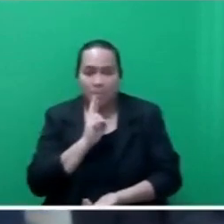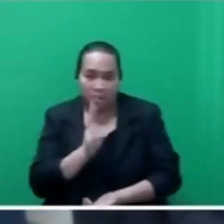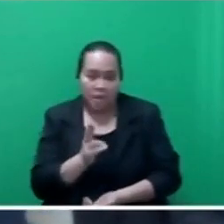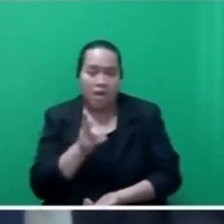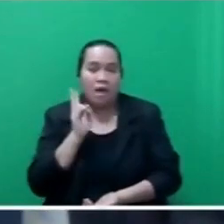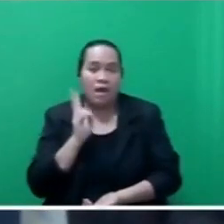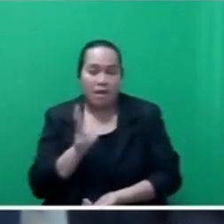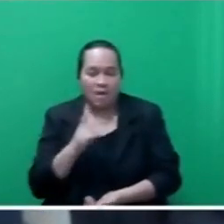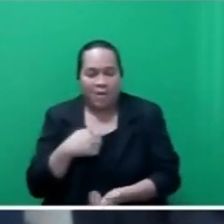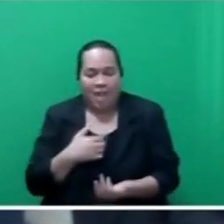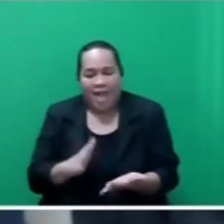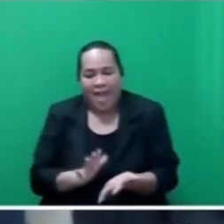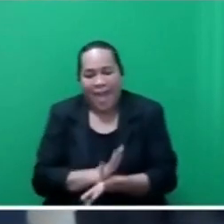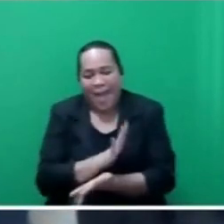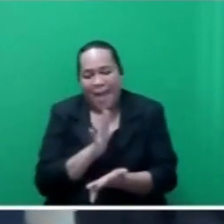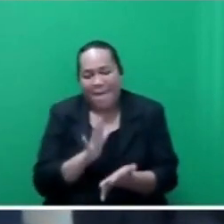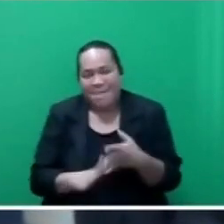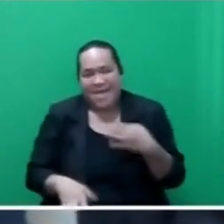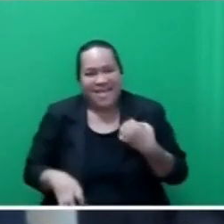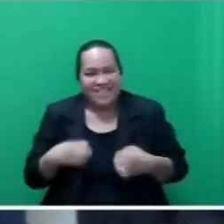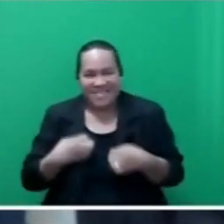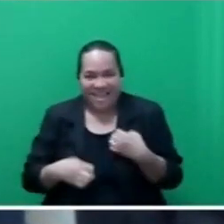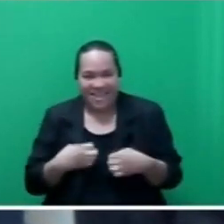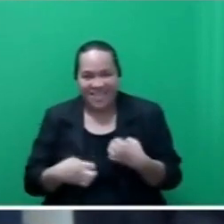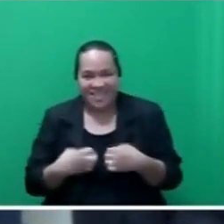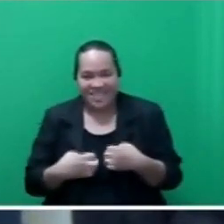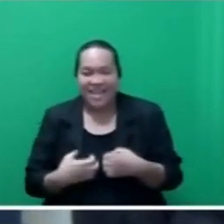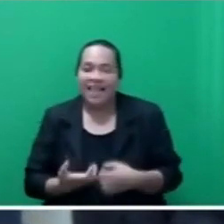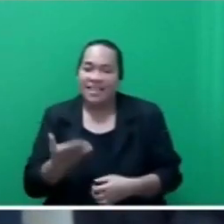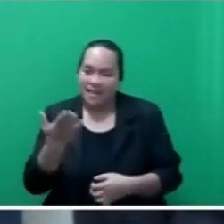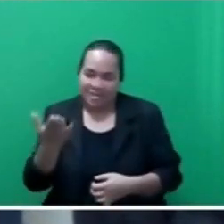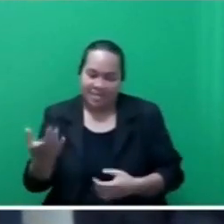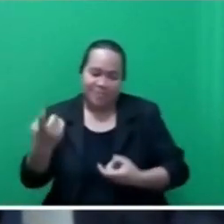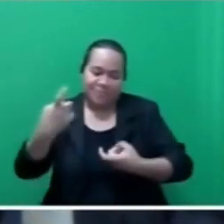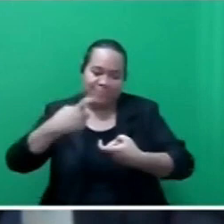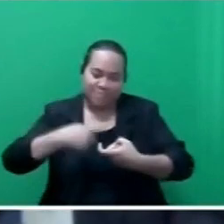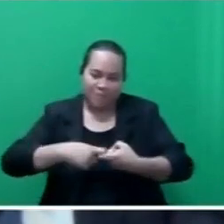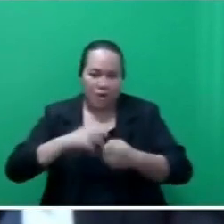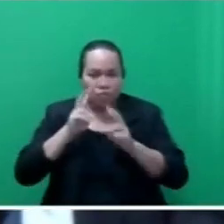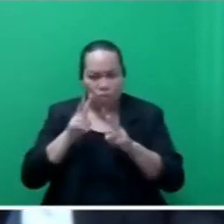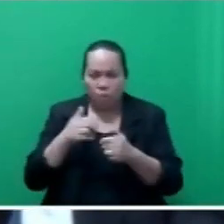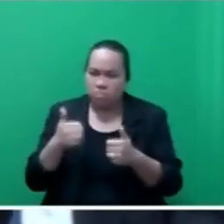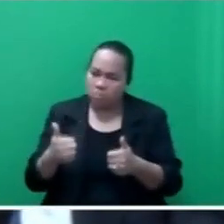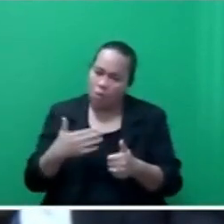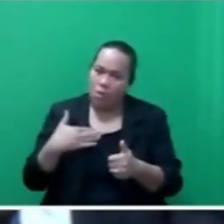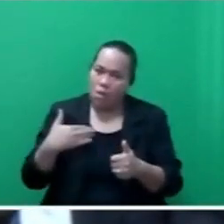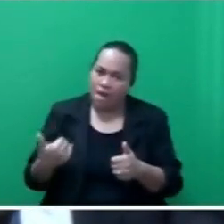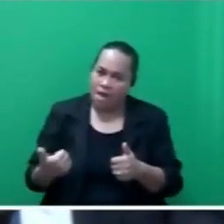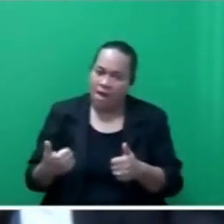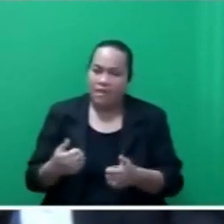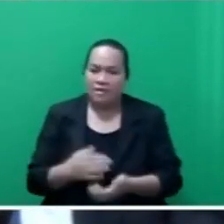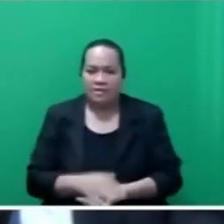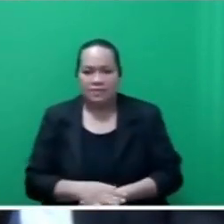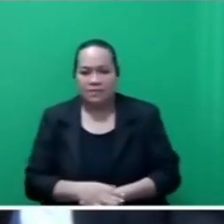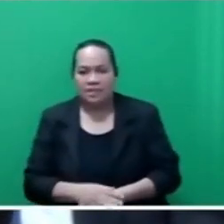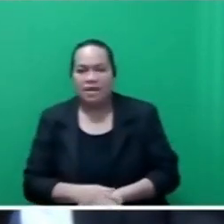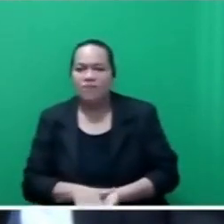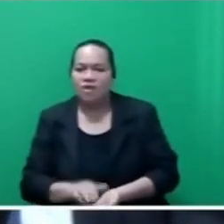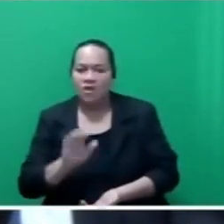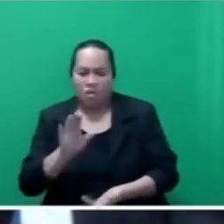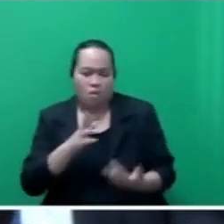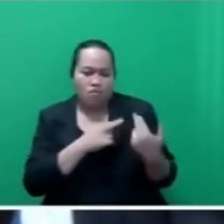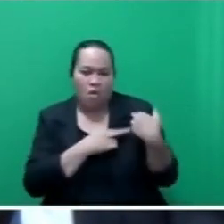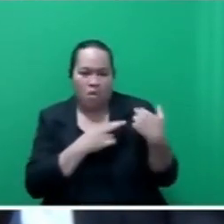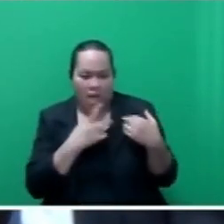how happy and excited that he's here with us and looking well, and for the role that is before